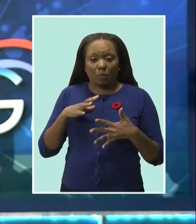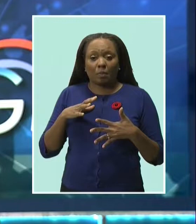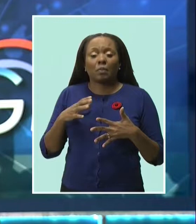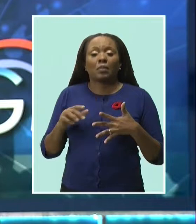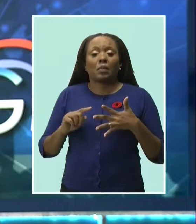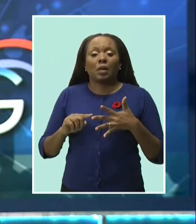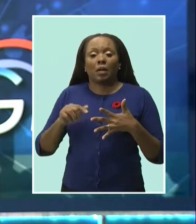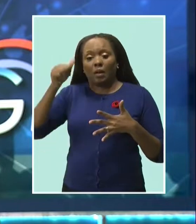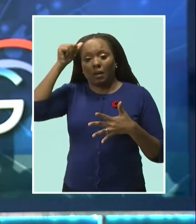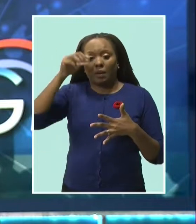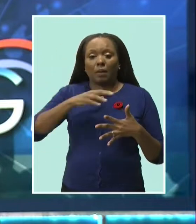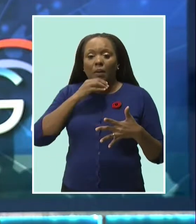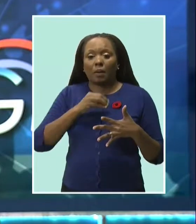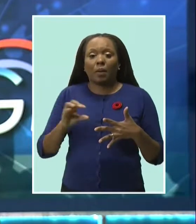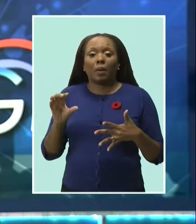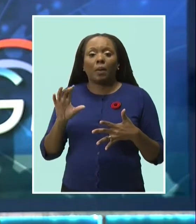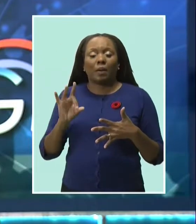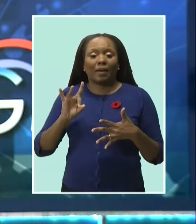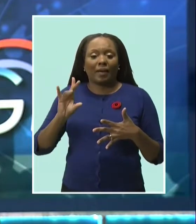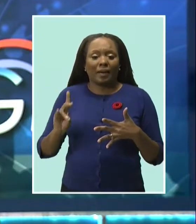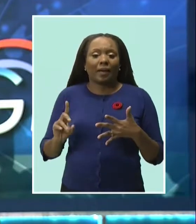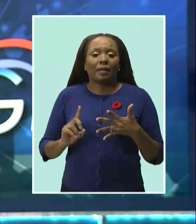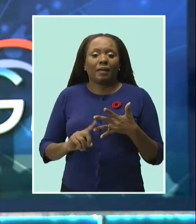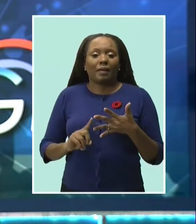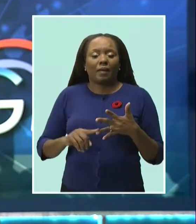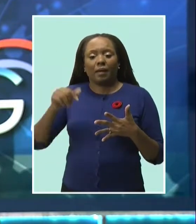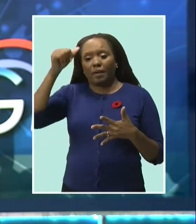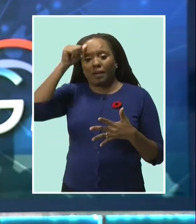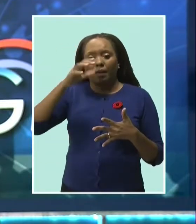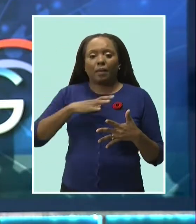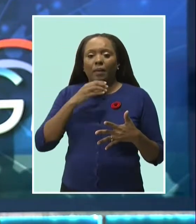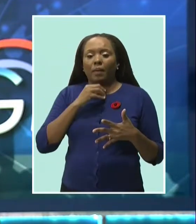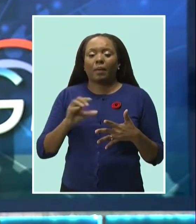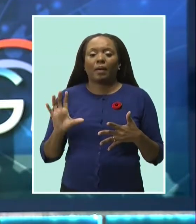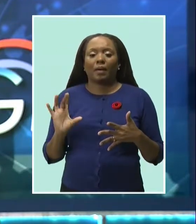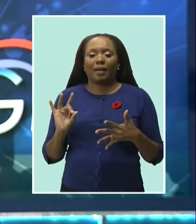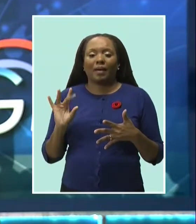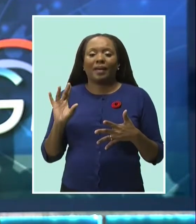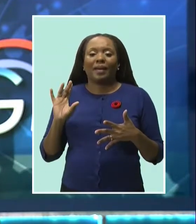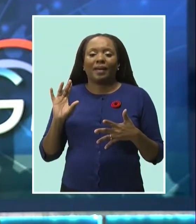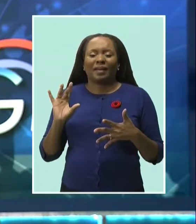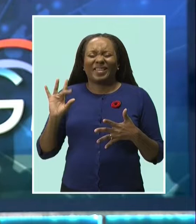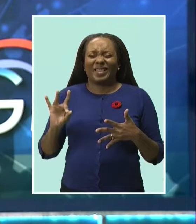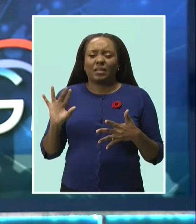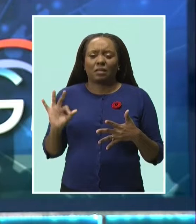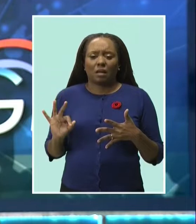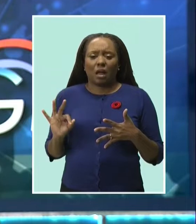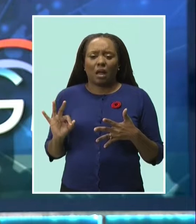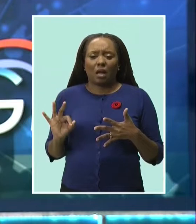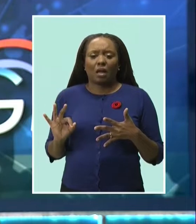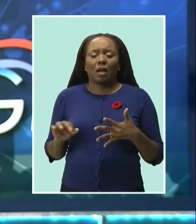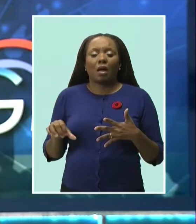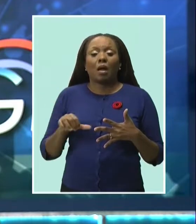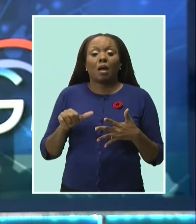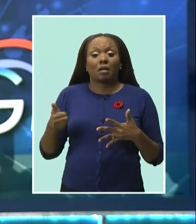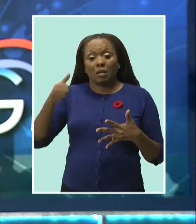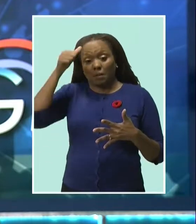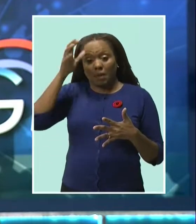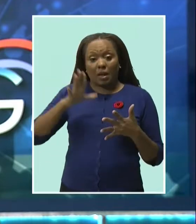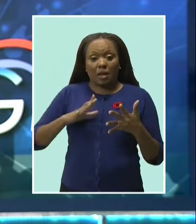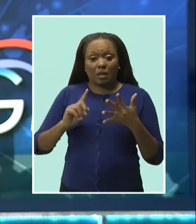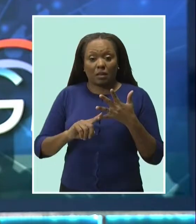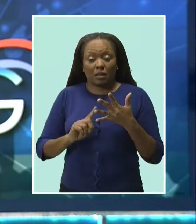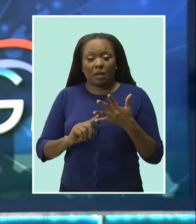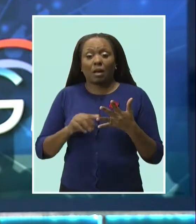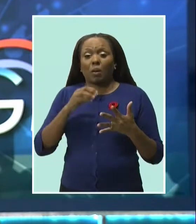an 87-year-old man who died while at the A&E Department, and an 89-year-old man who was at the Queen's College Isolation